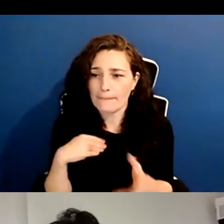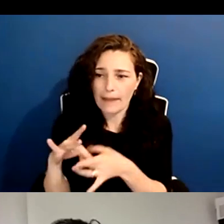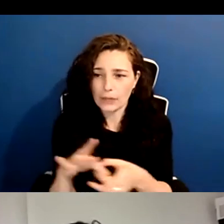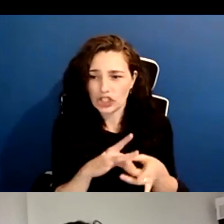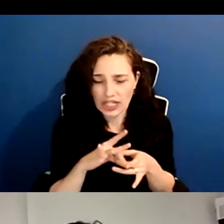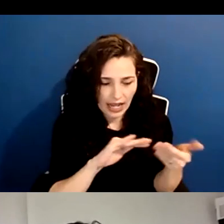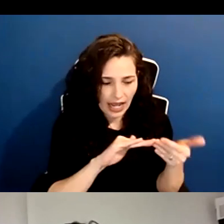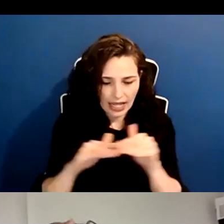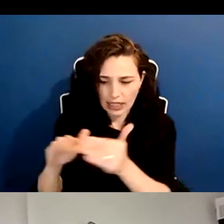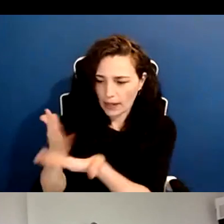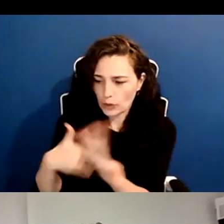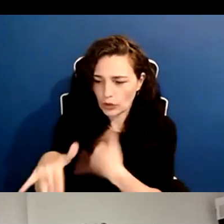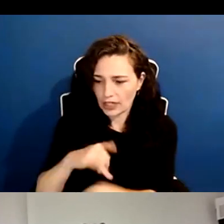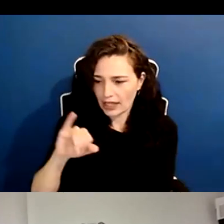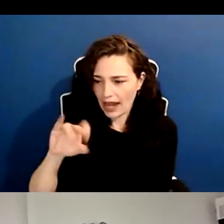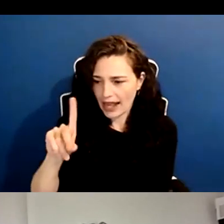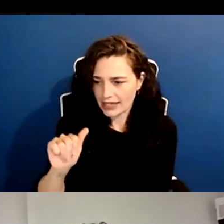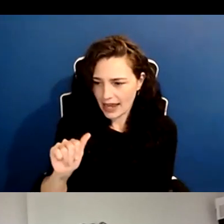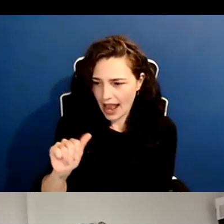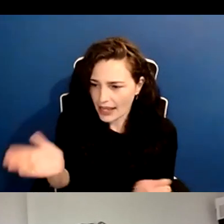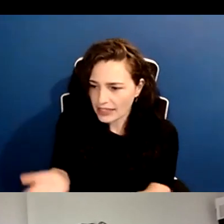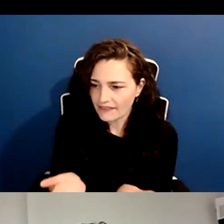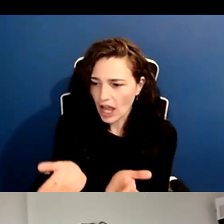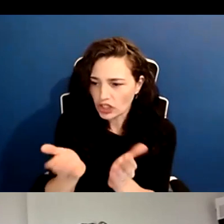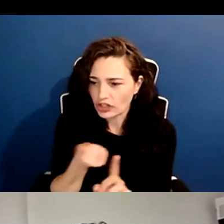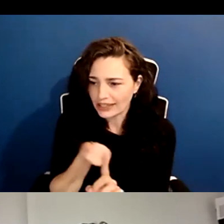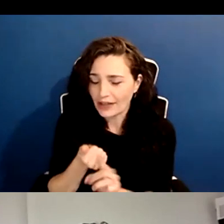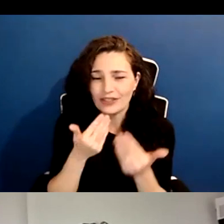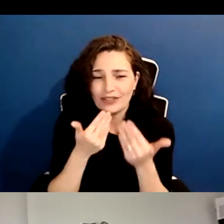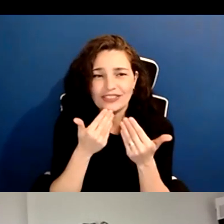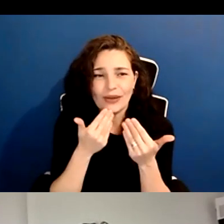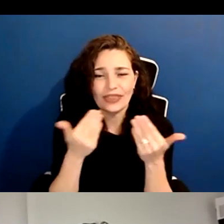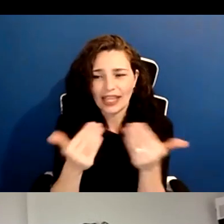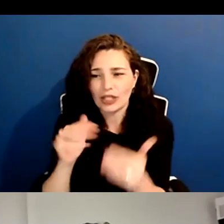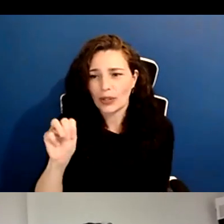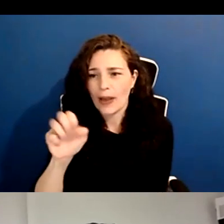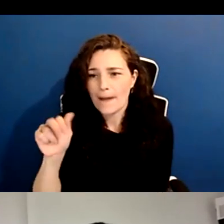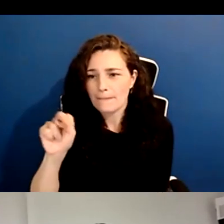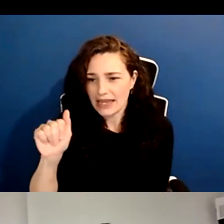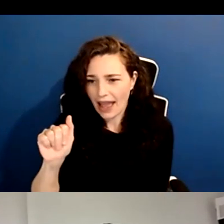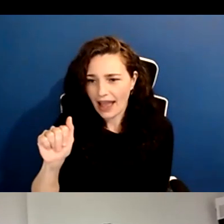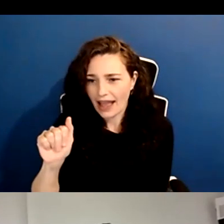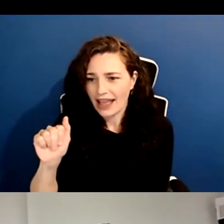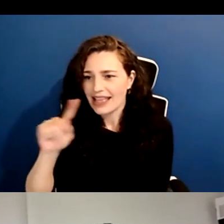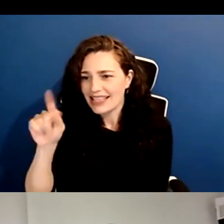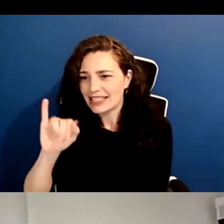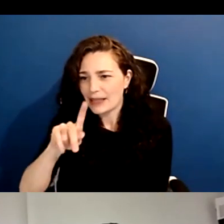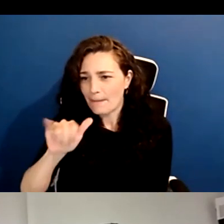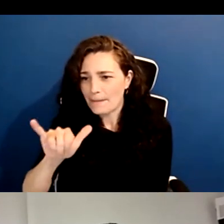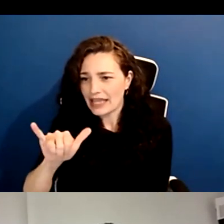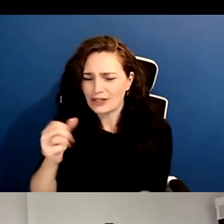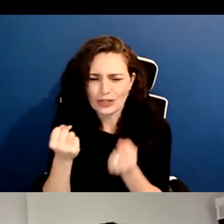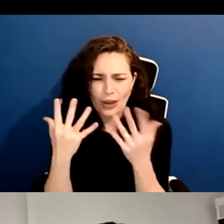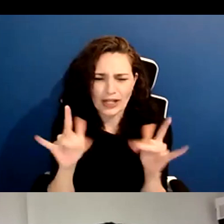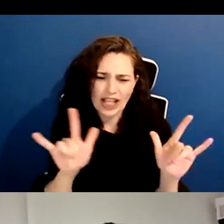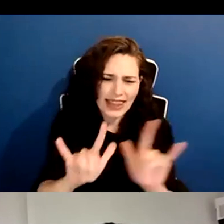trying to foster. So today I want to thank Meena and Zippy. You're getting a lot of love in the chat. I know we haven't been